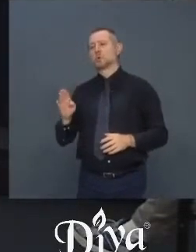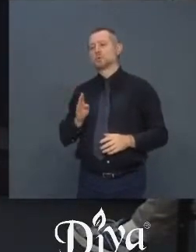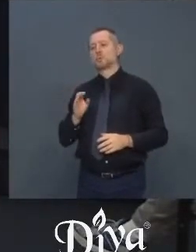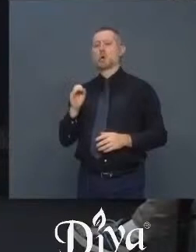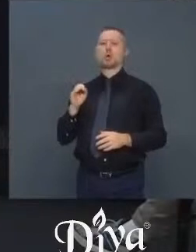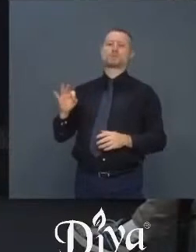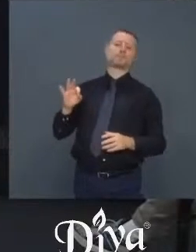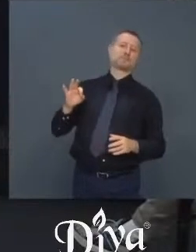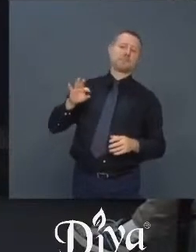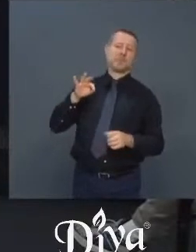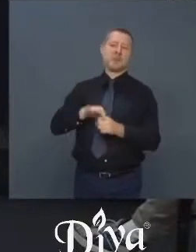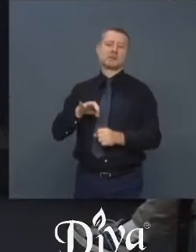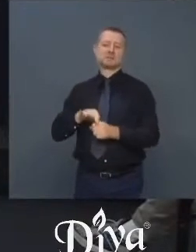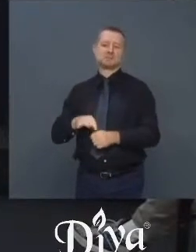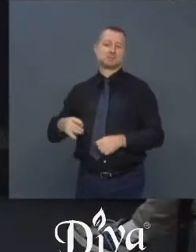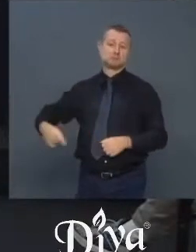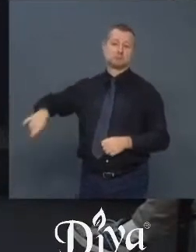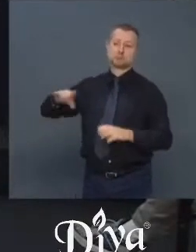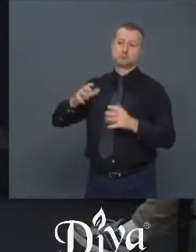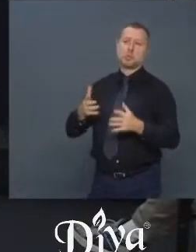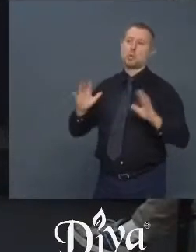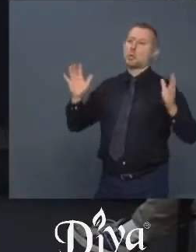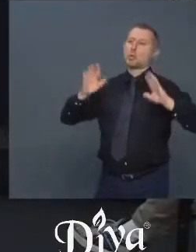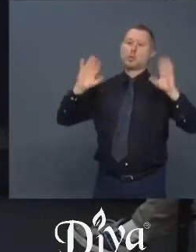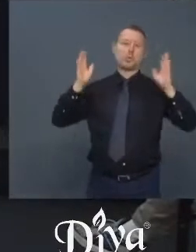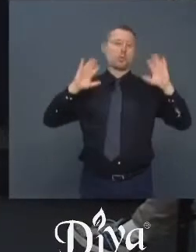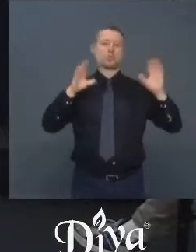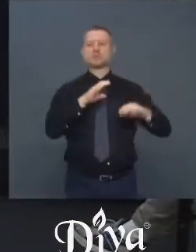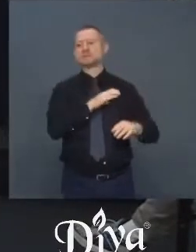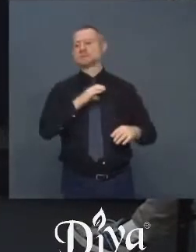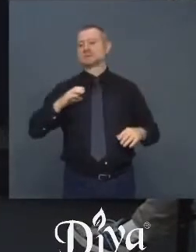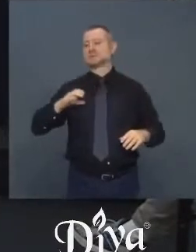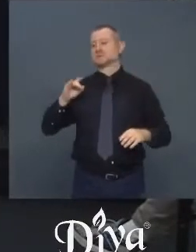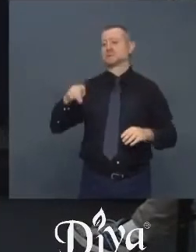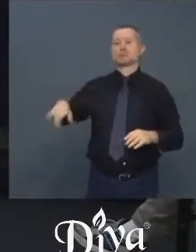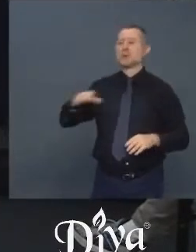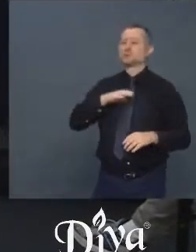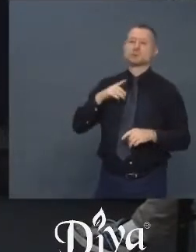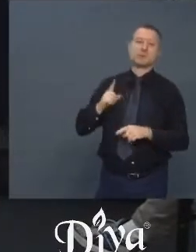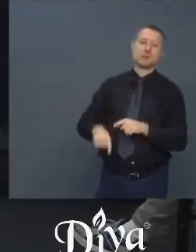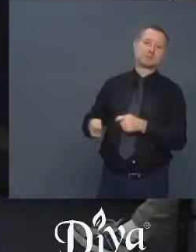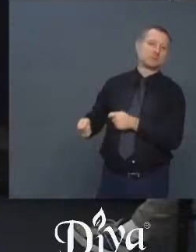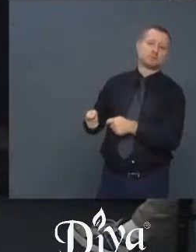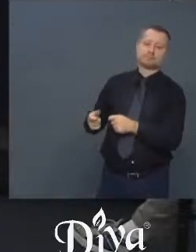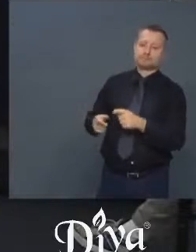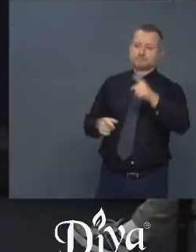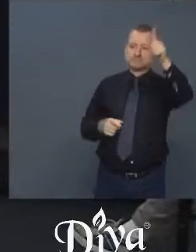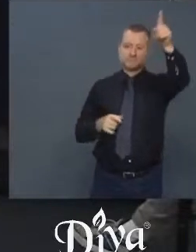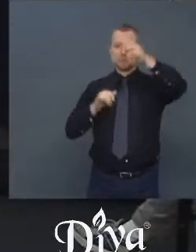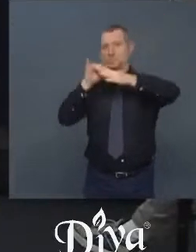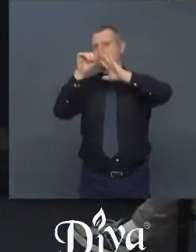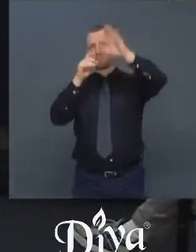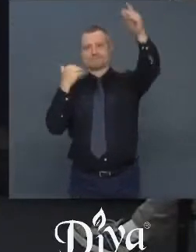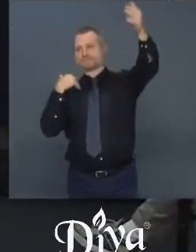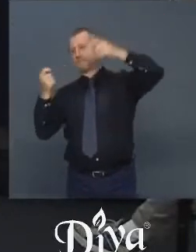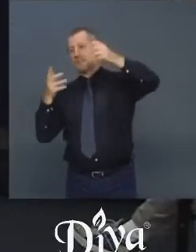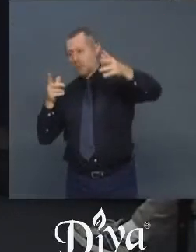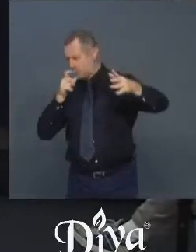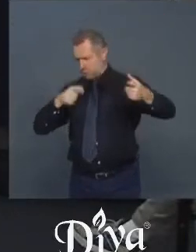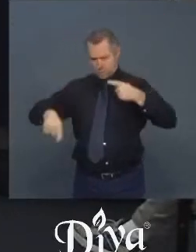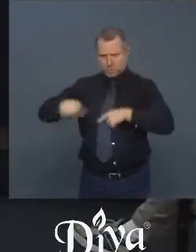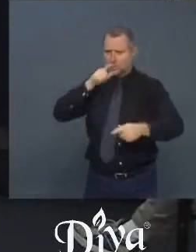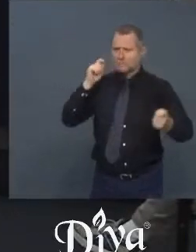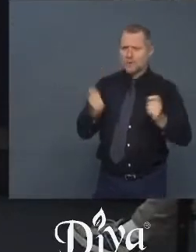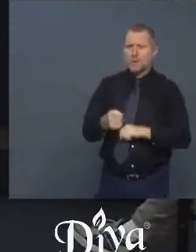city council can't really do anything about them. And others have called it a patronage mill. So there have been these longstanding questions about the Board